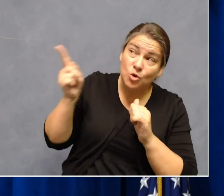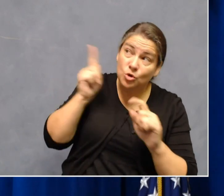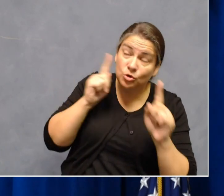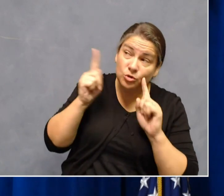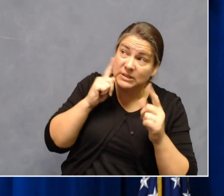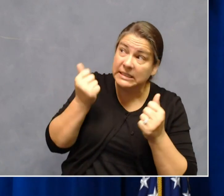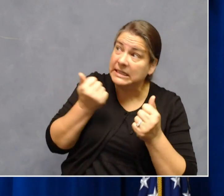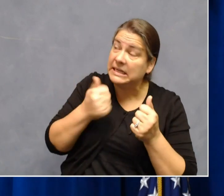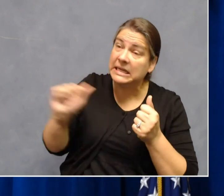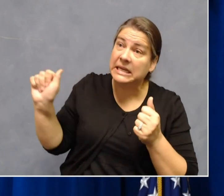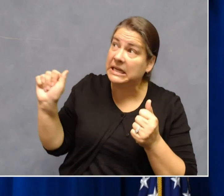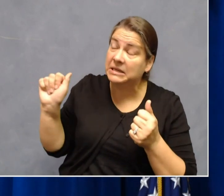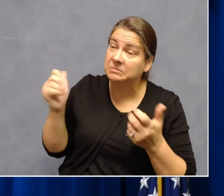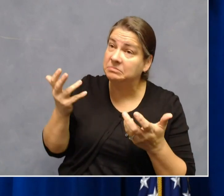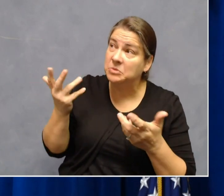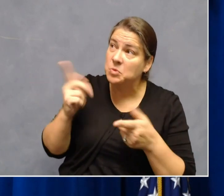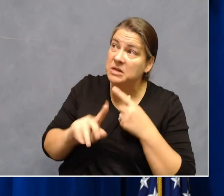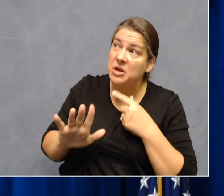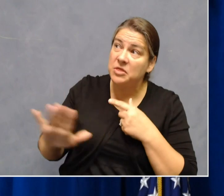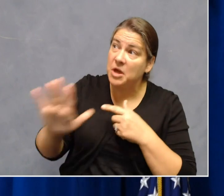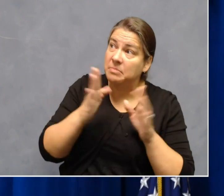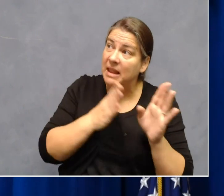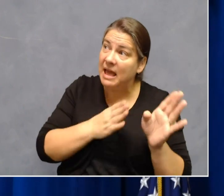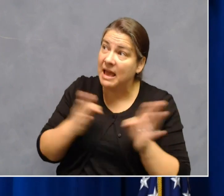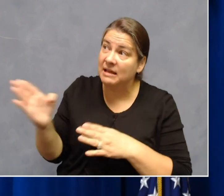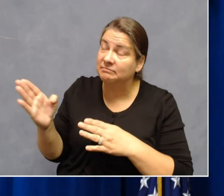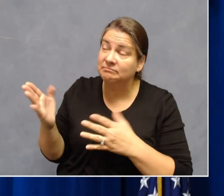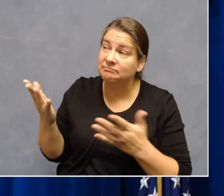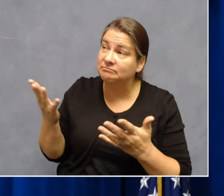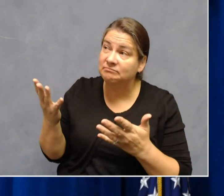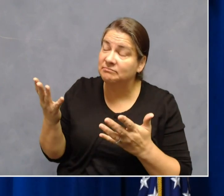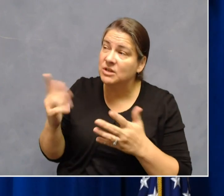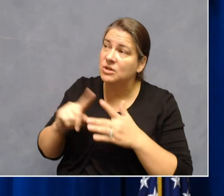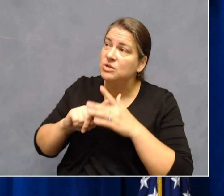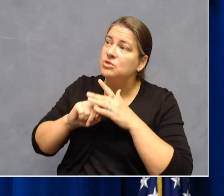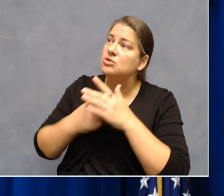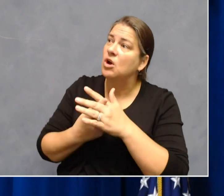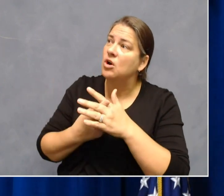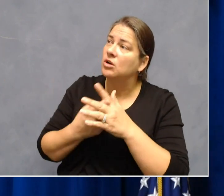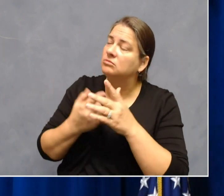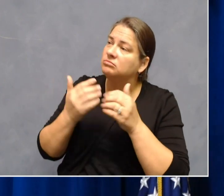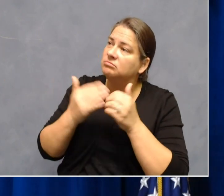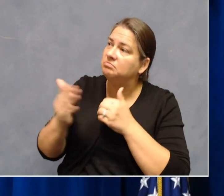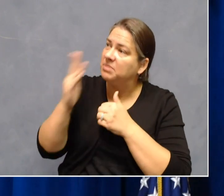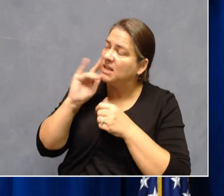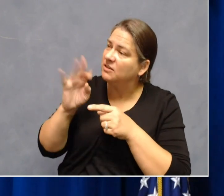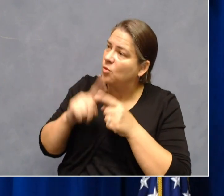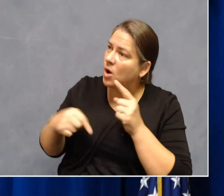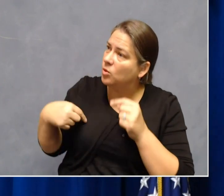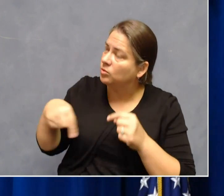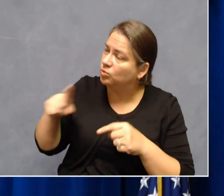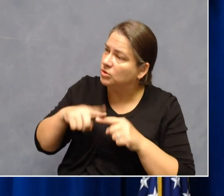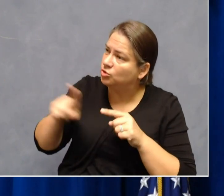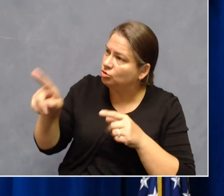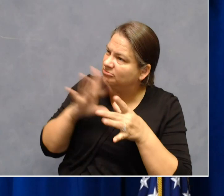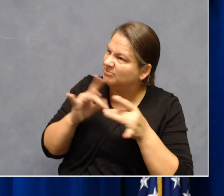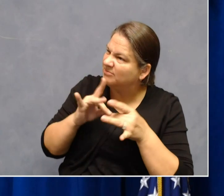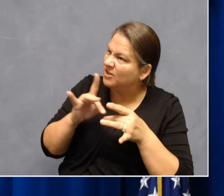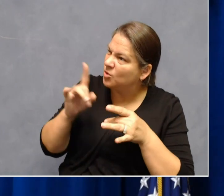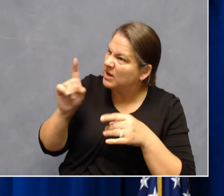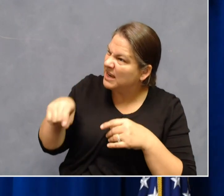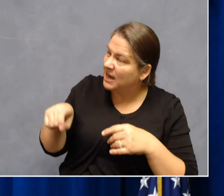they're taking to step up based on our plea for help? Yes, we saw that in the video